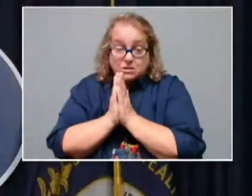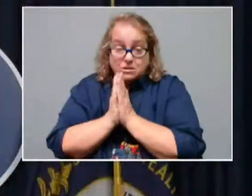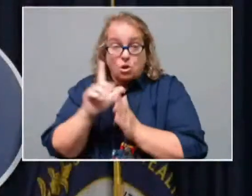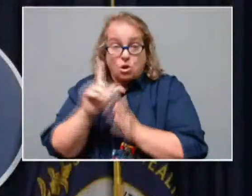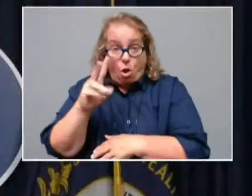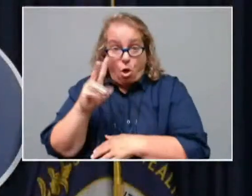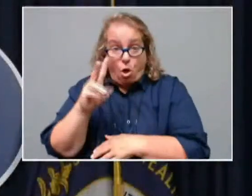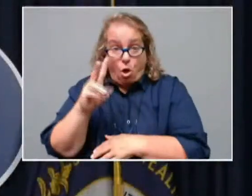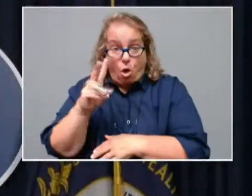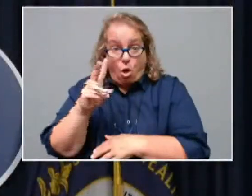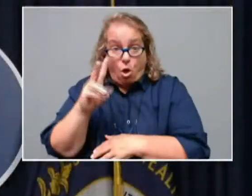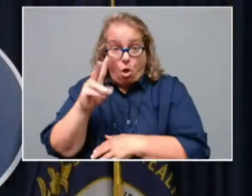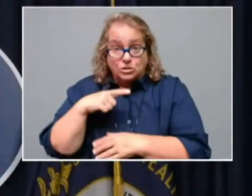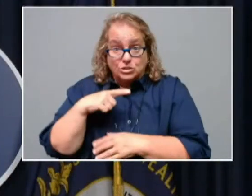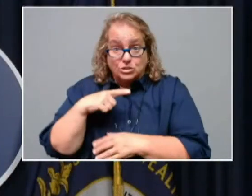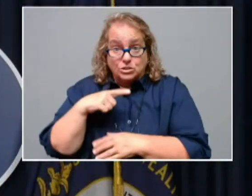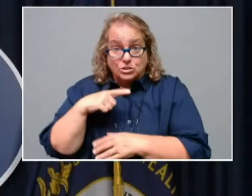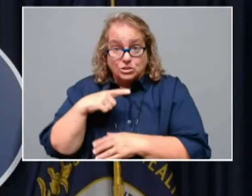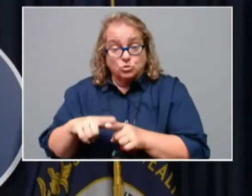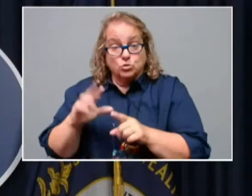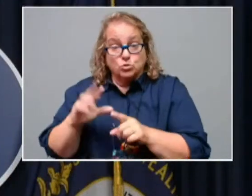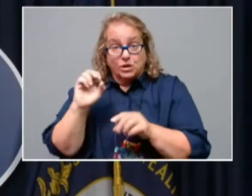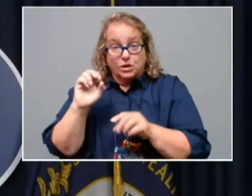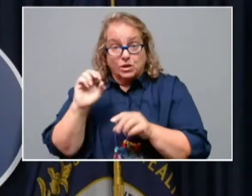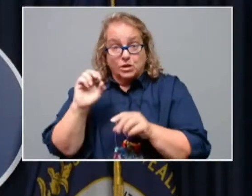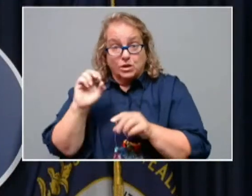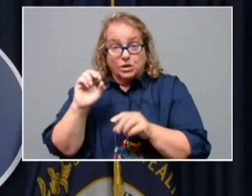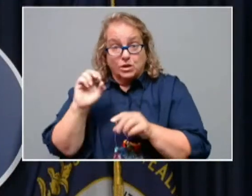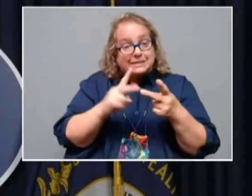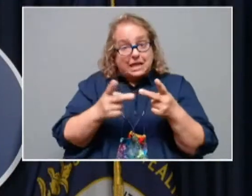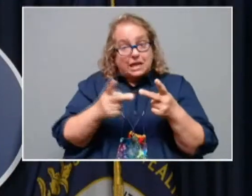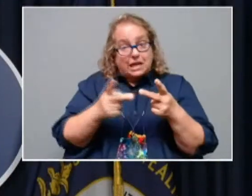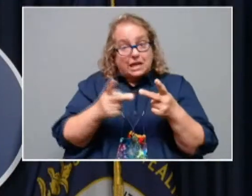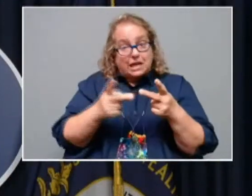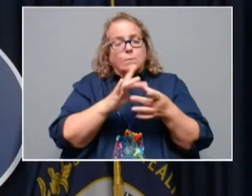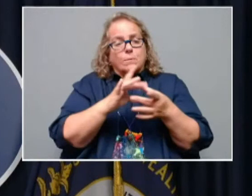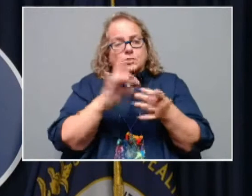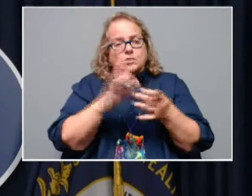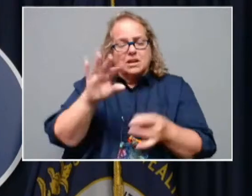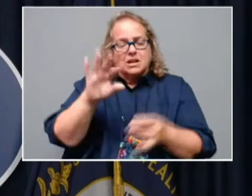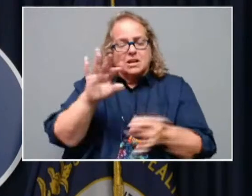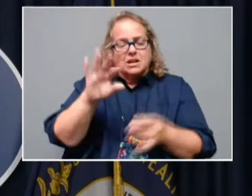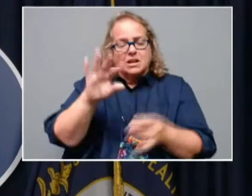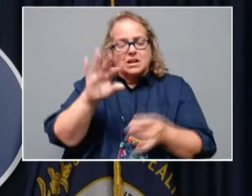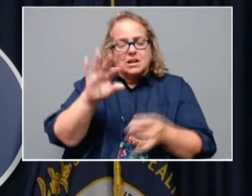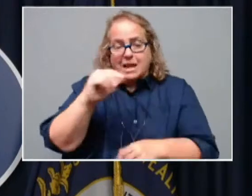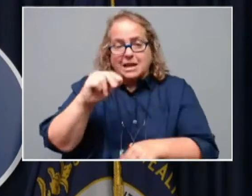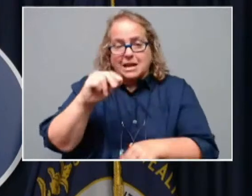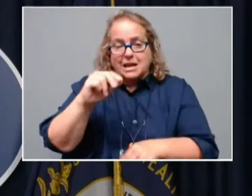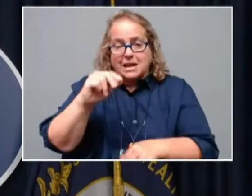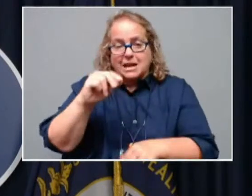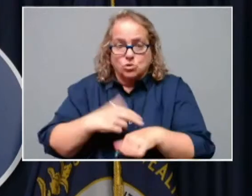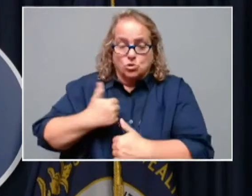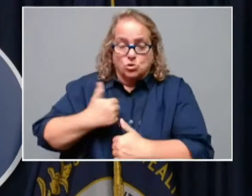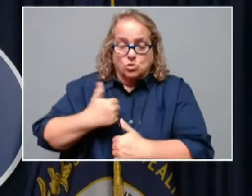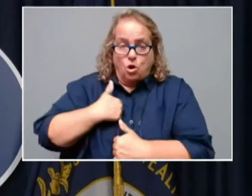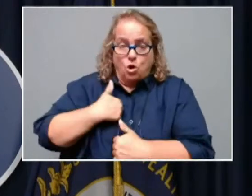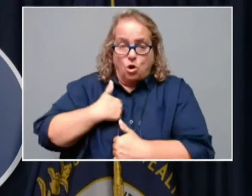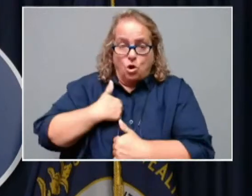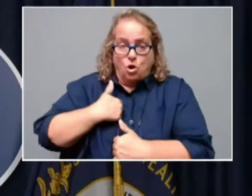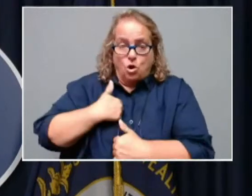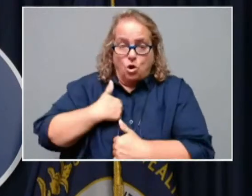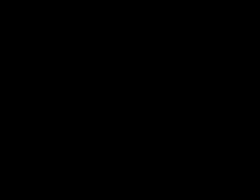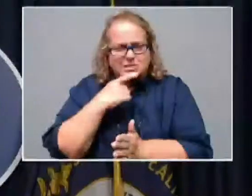secondly, you mentioned the FEMA and National Guard requests that you've made. The FEMA, I think you said it was 8 teams